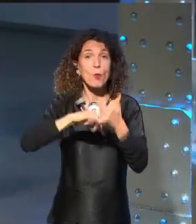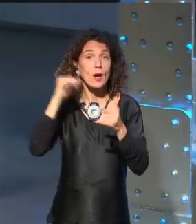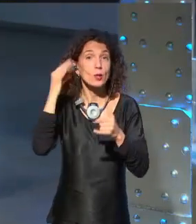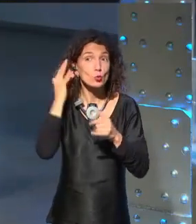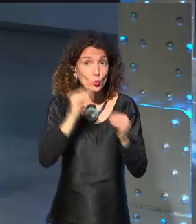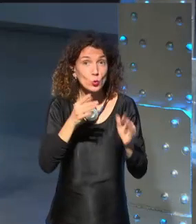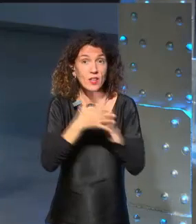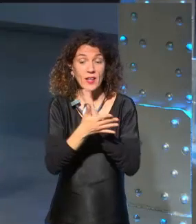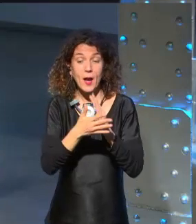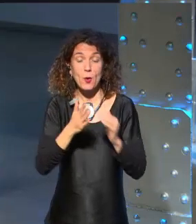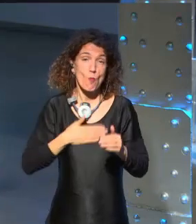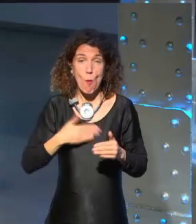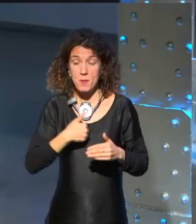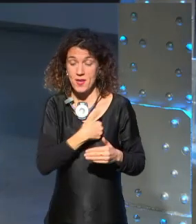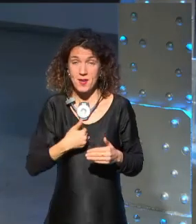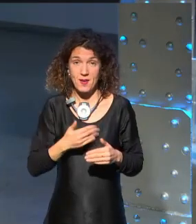Dave's wife.